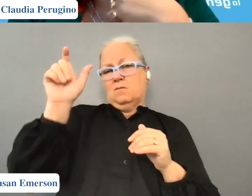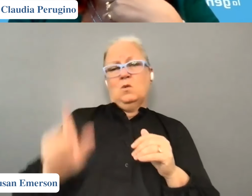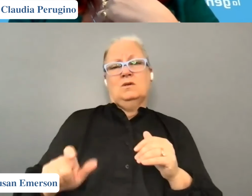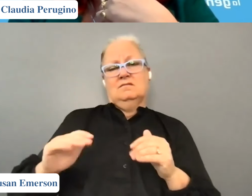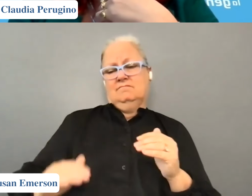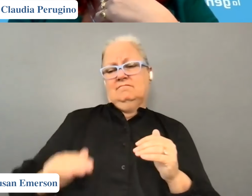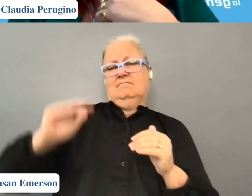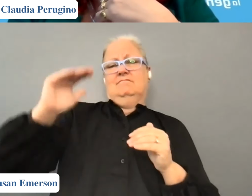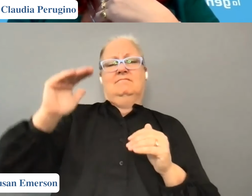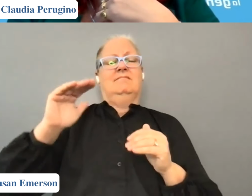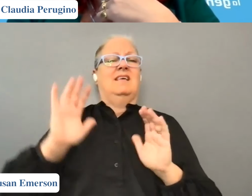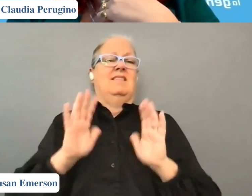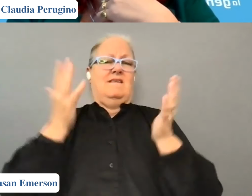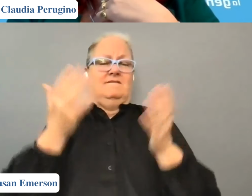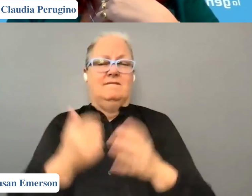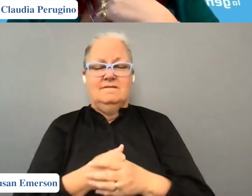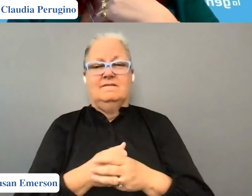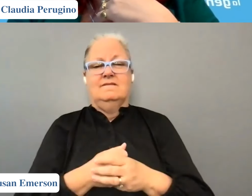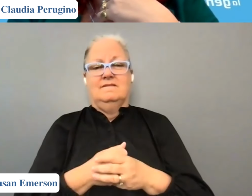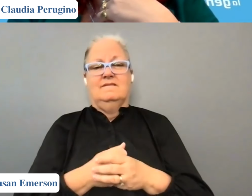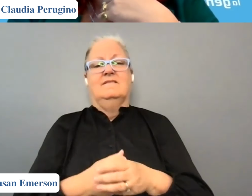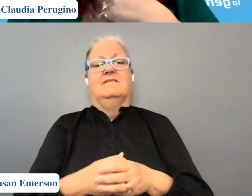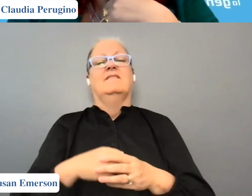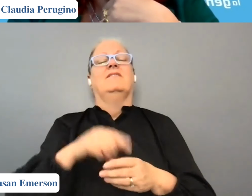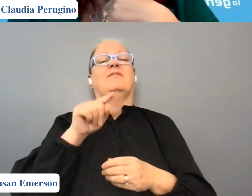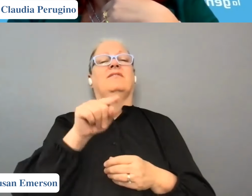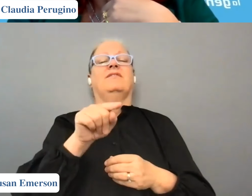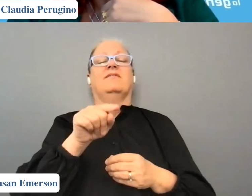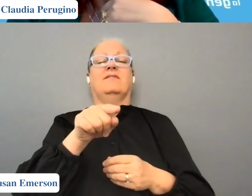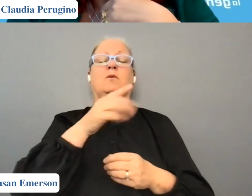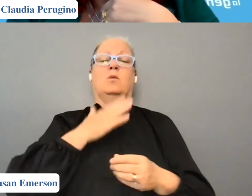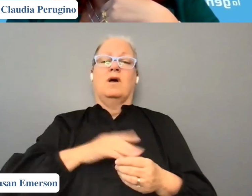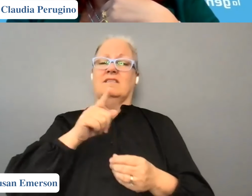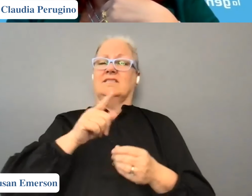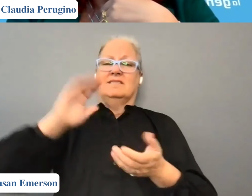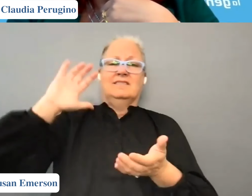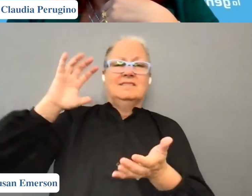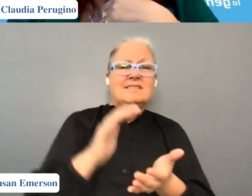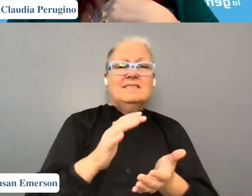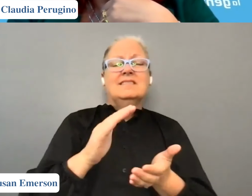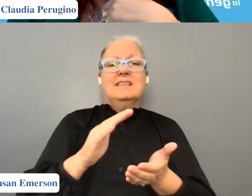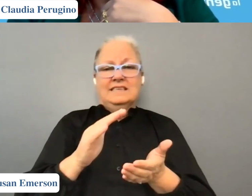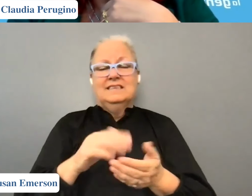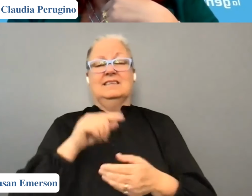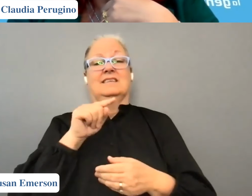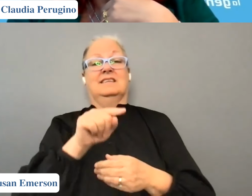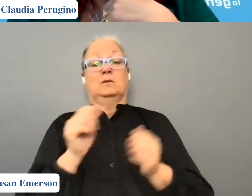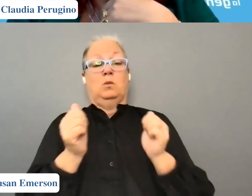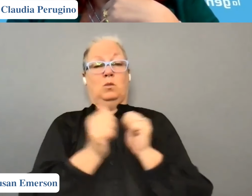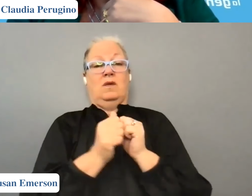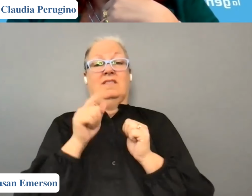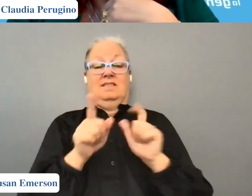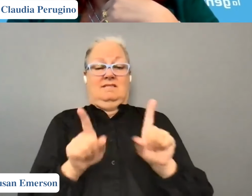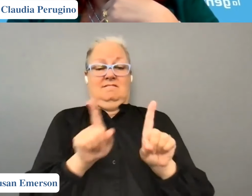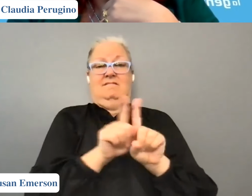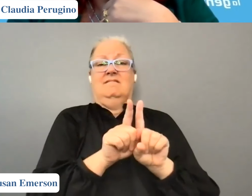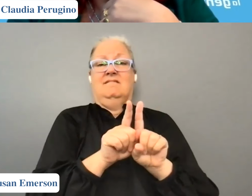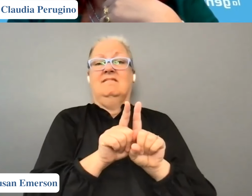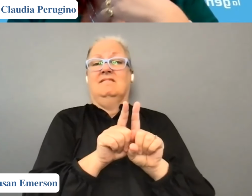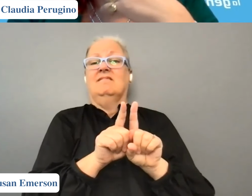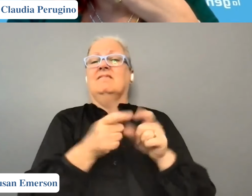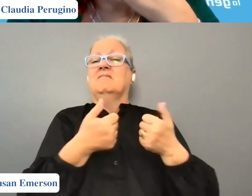evidence linking cash transfers and reductions in intimate partner violence is growing. It's gone